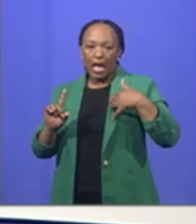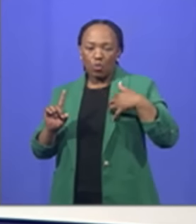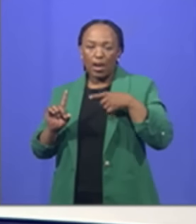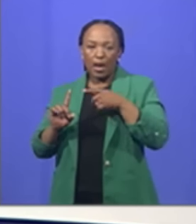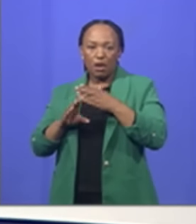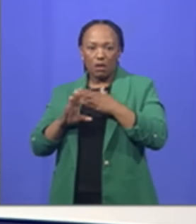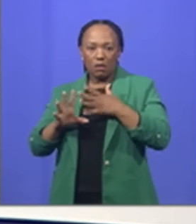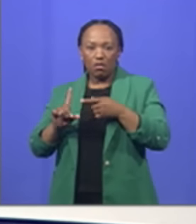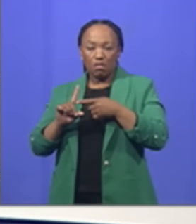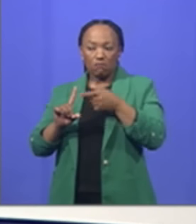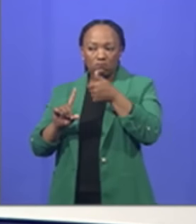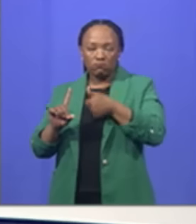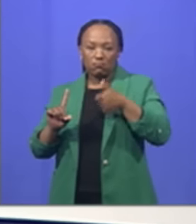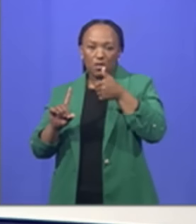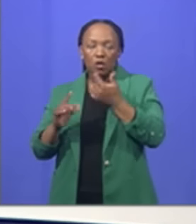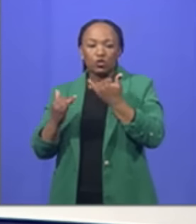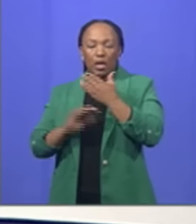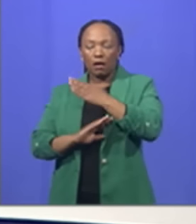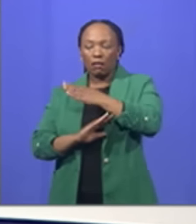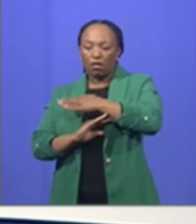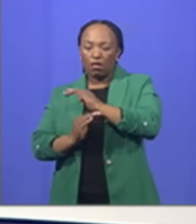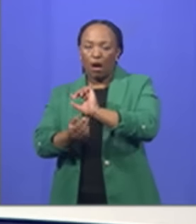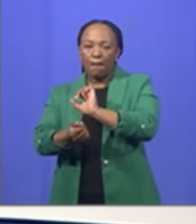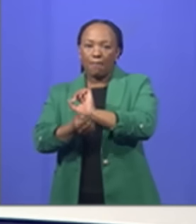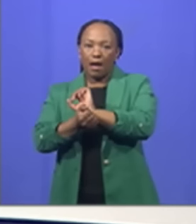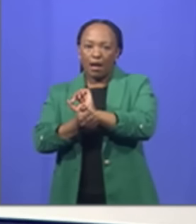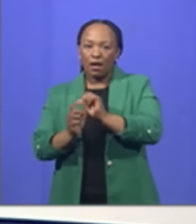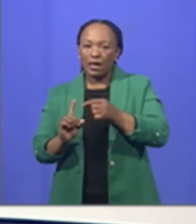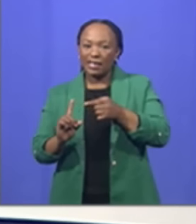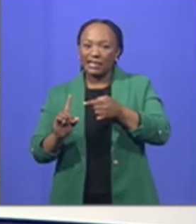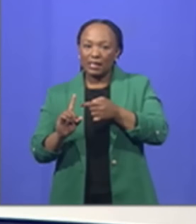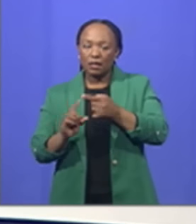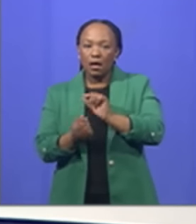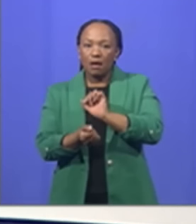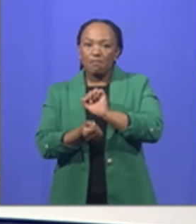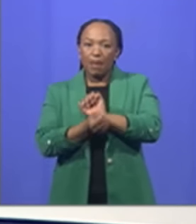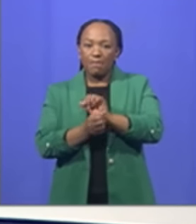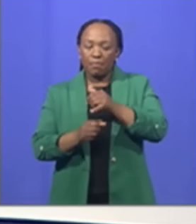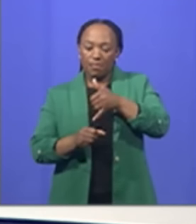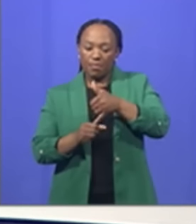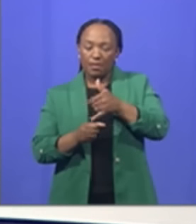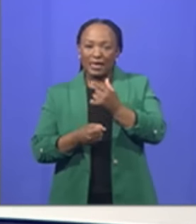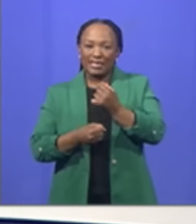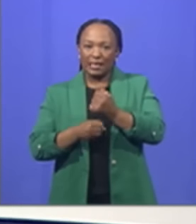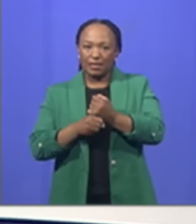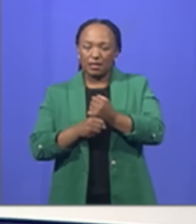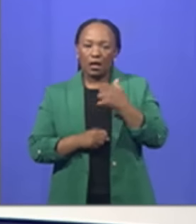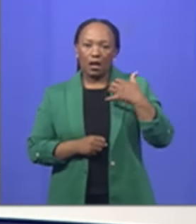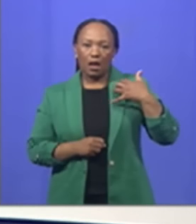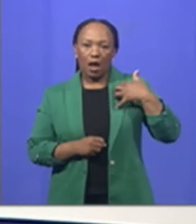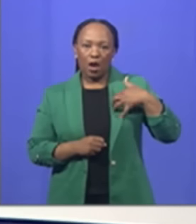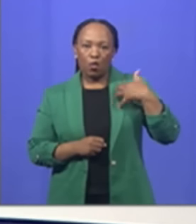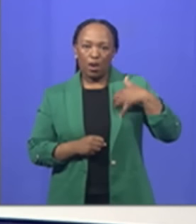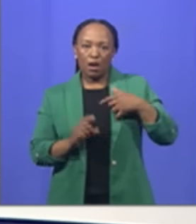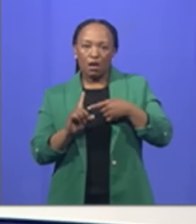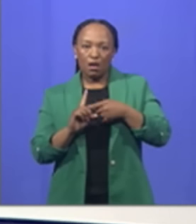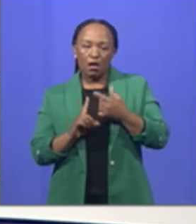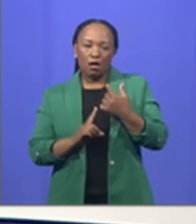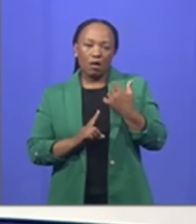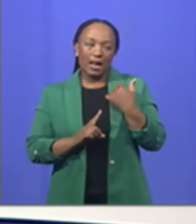yo a golegilego mathapameng a lehono. Mohlankedi yo o golegilwe ka Germiston ka Ekurhuleni. Mohlankedi yo o be a fegile kgweding ya